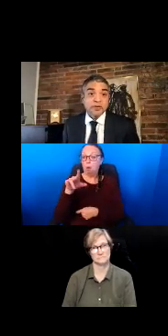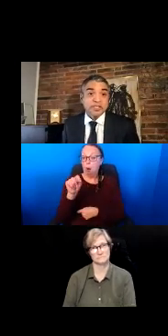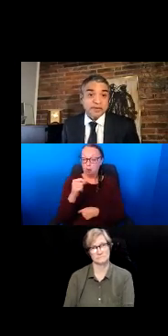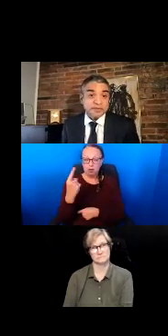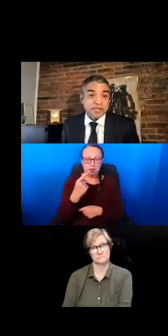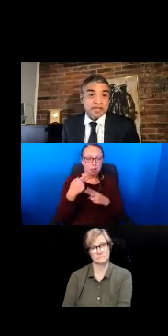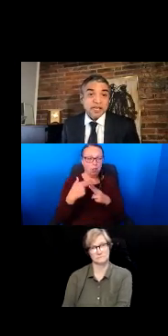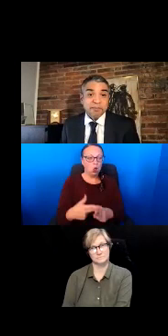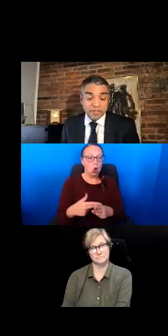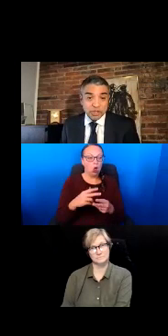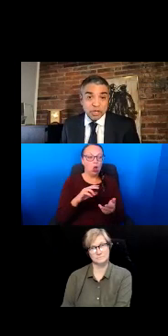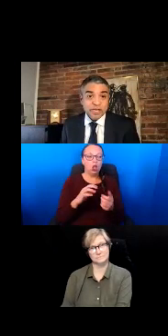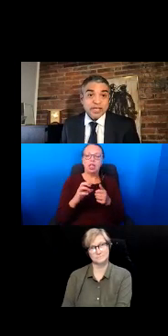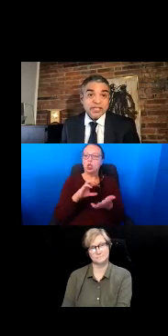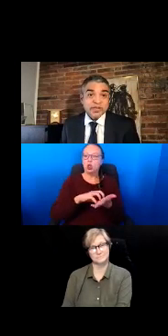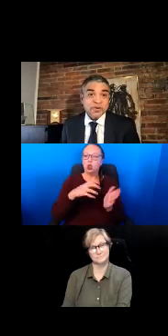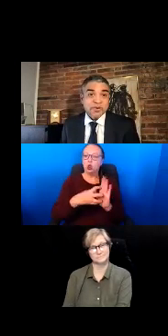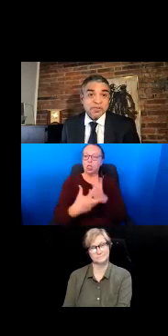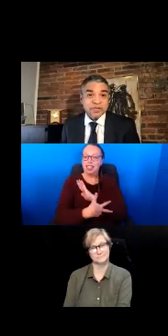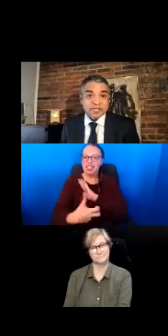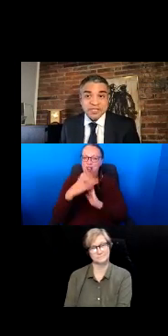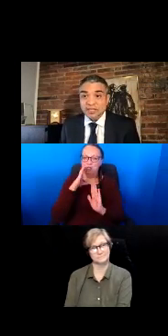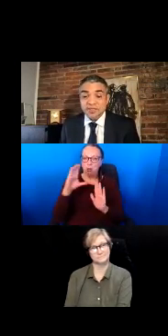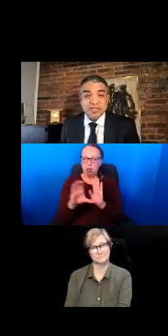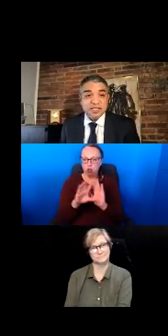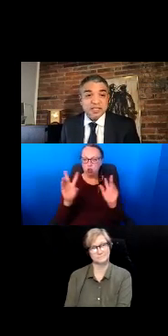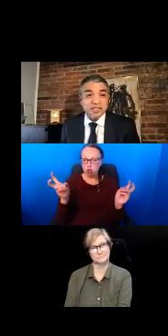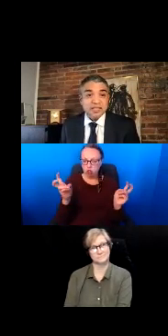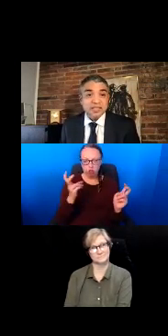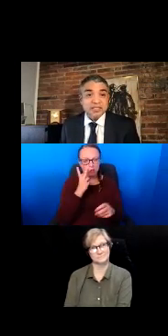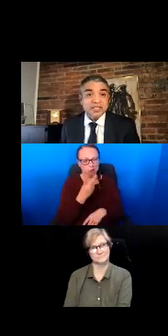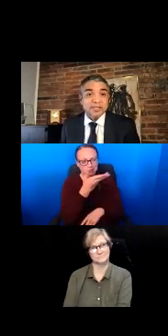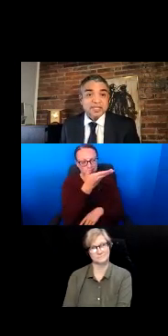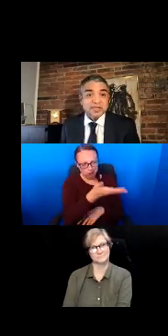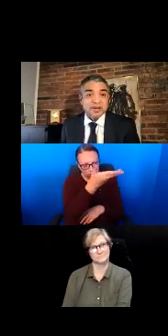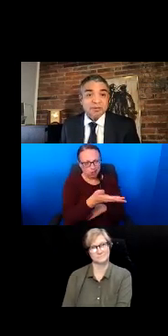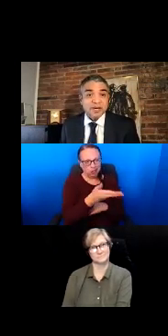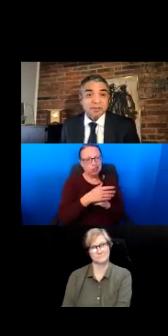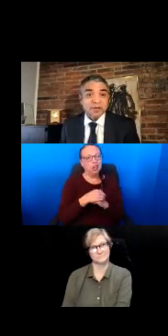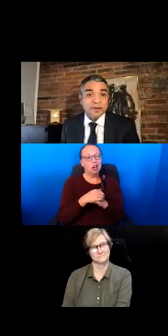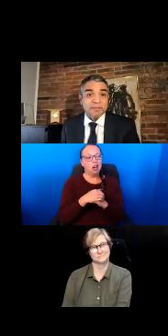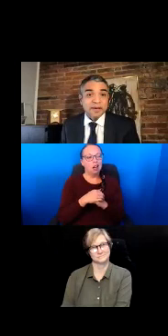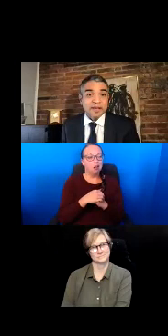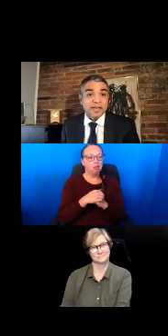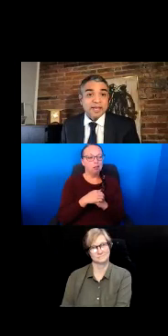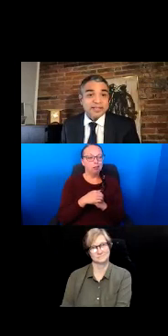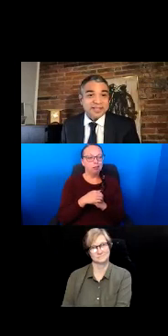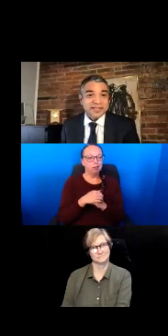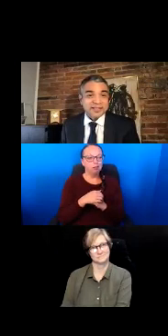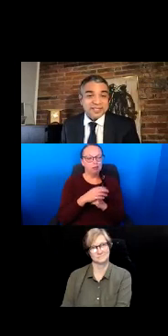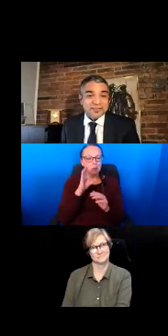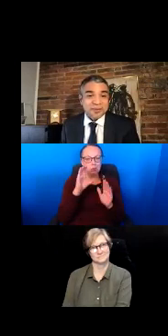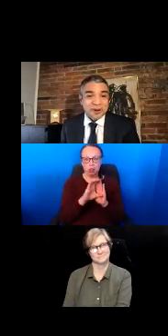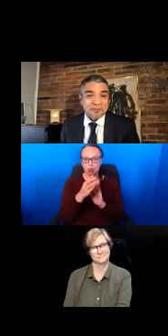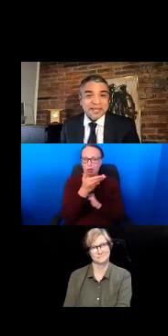the cookie theft picture. And so, this is you can see the stimulus right above and you